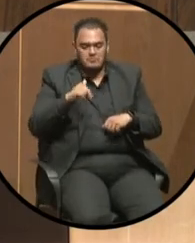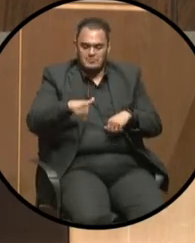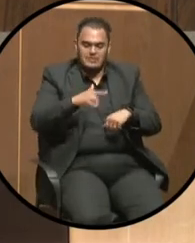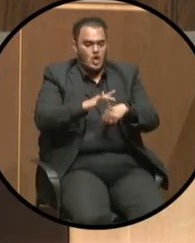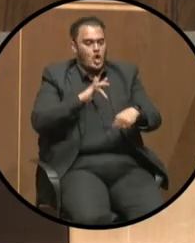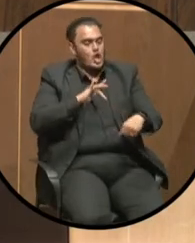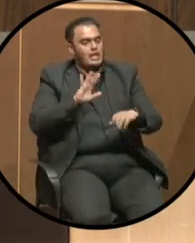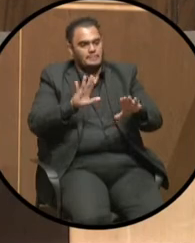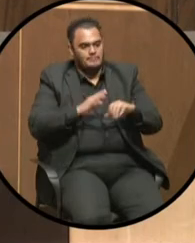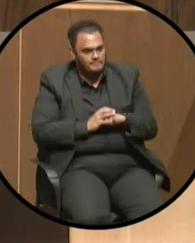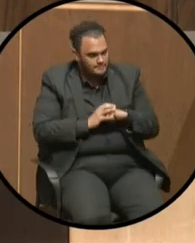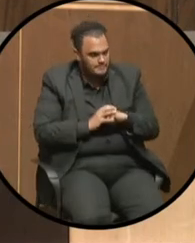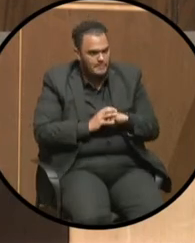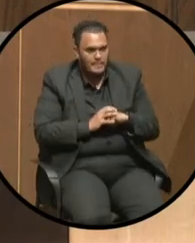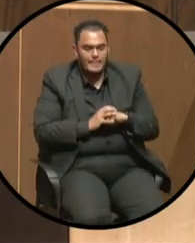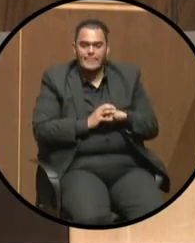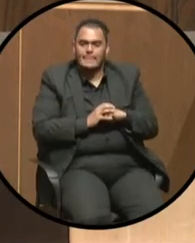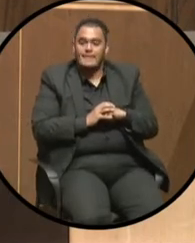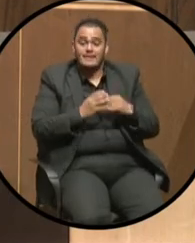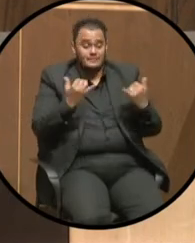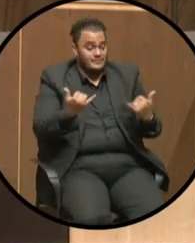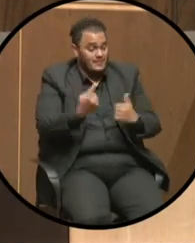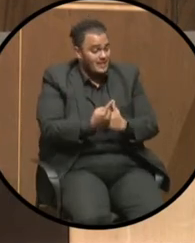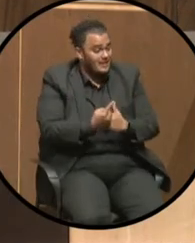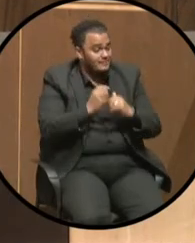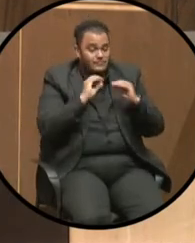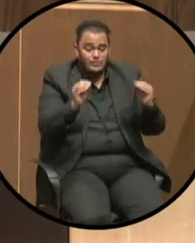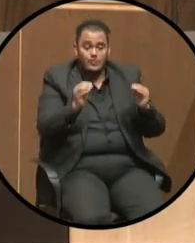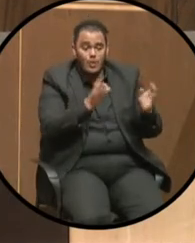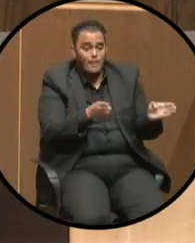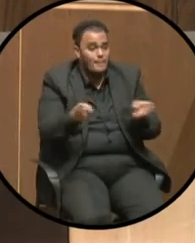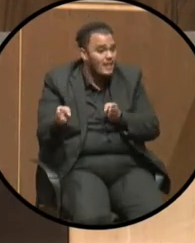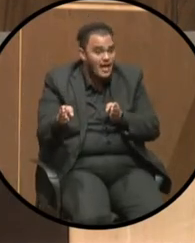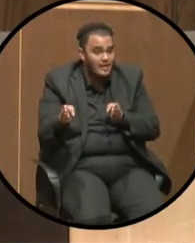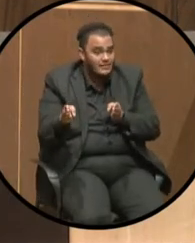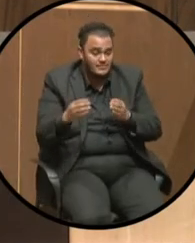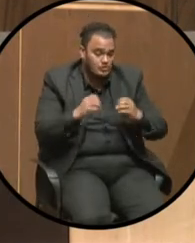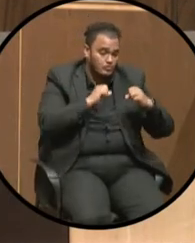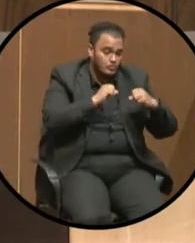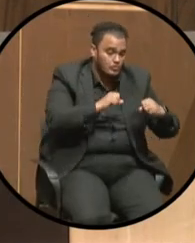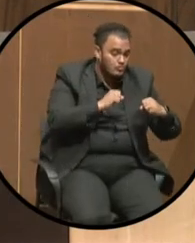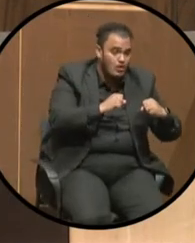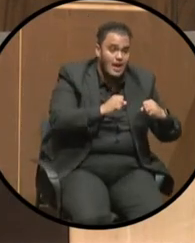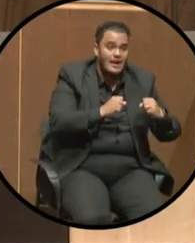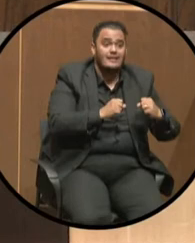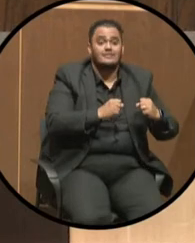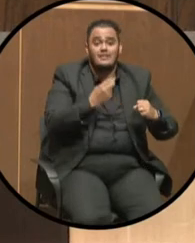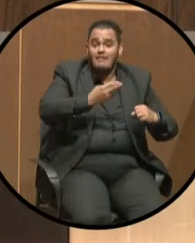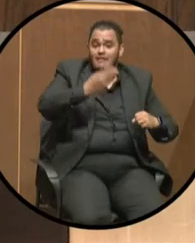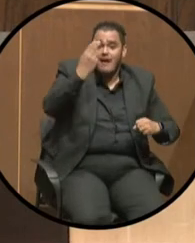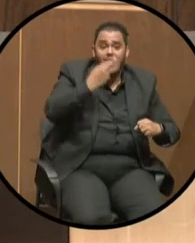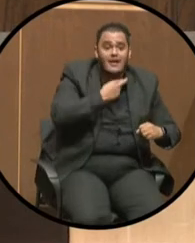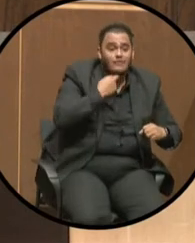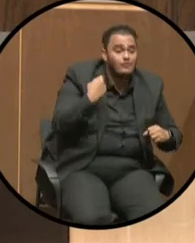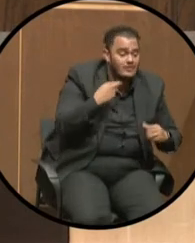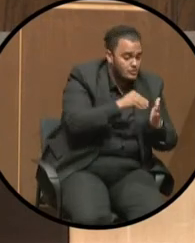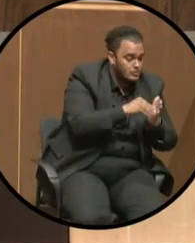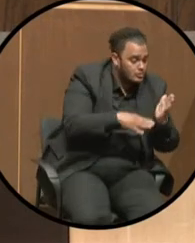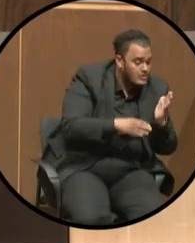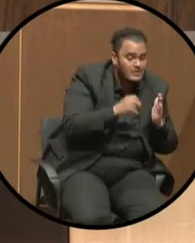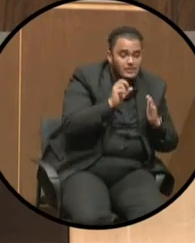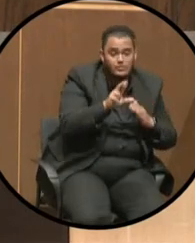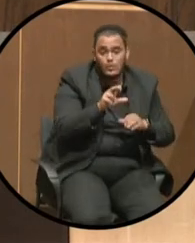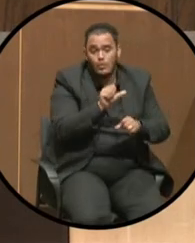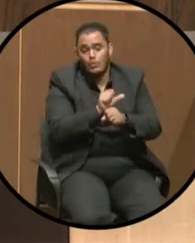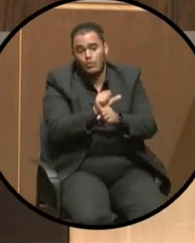today, we do not have a plan in place to protect our medically vulnerable students or employees when school starts.